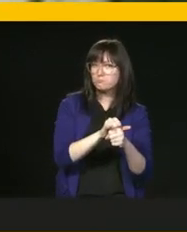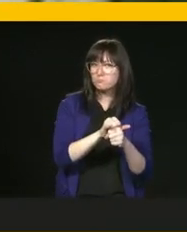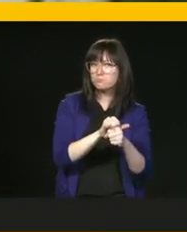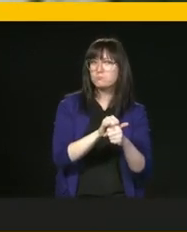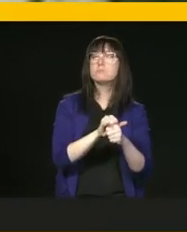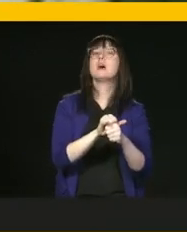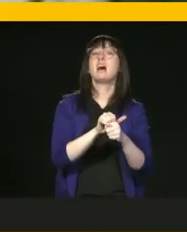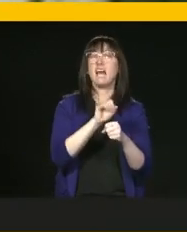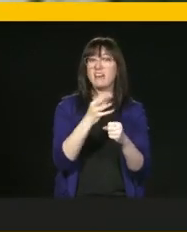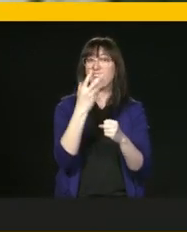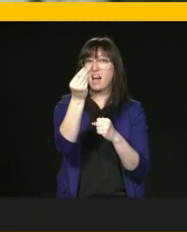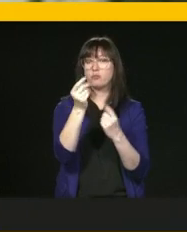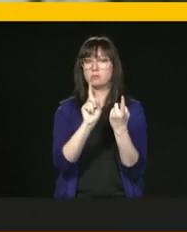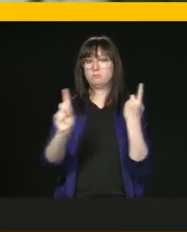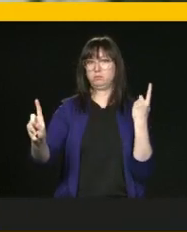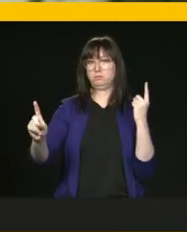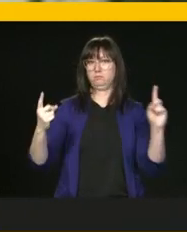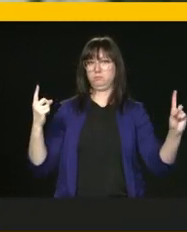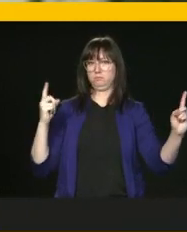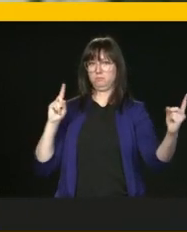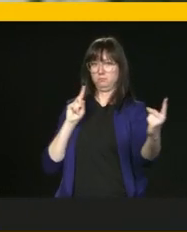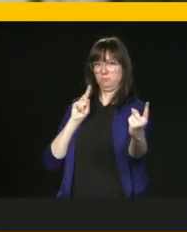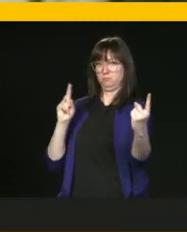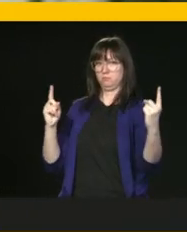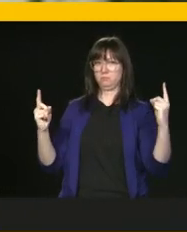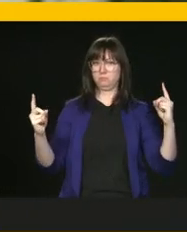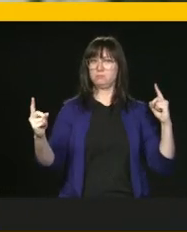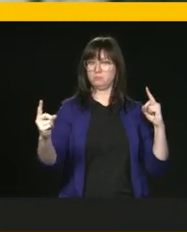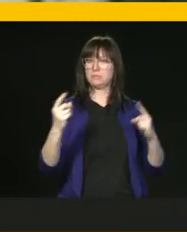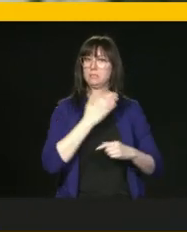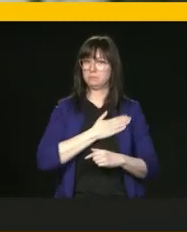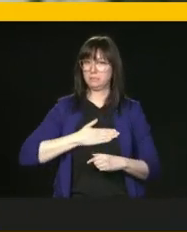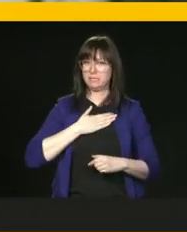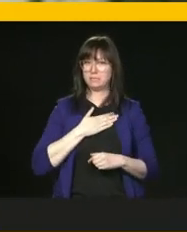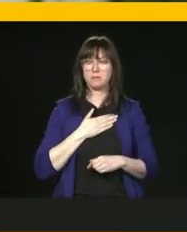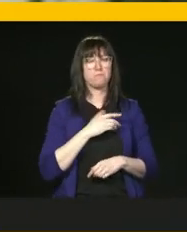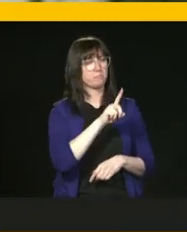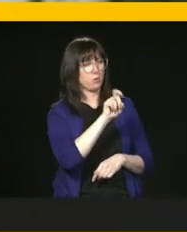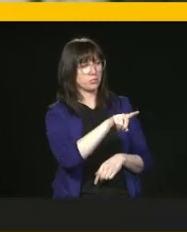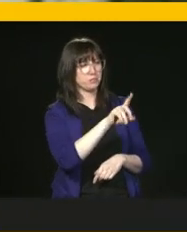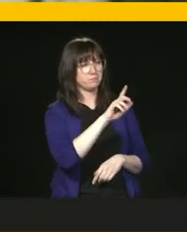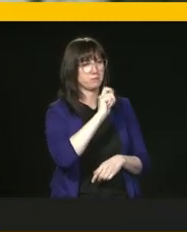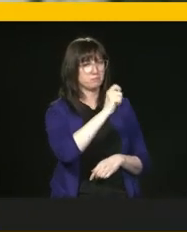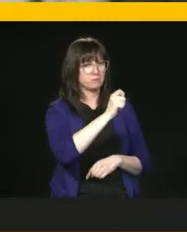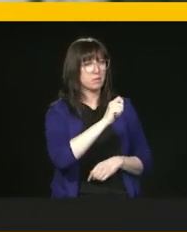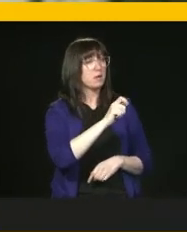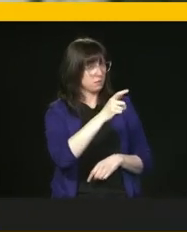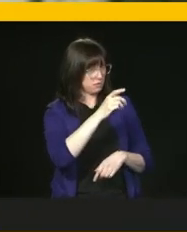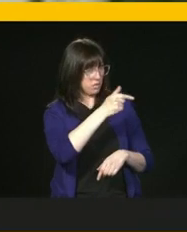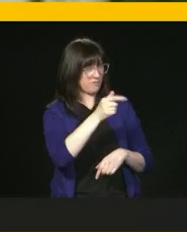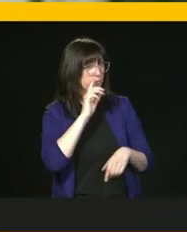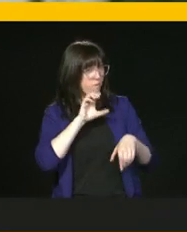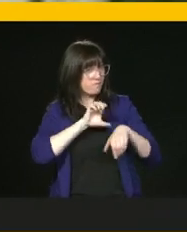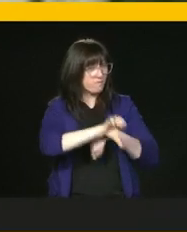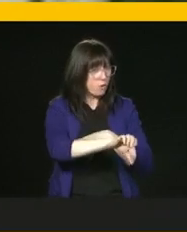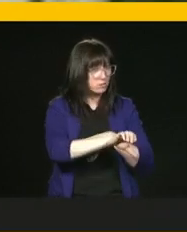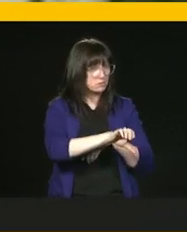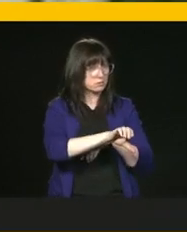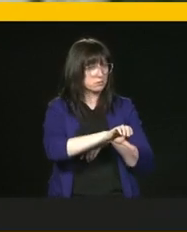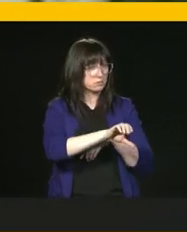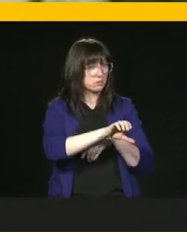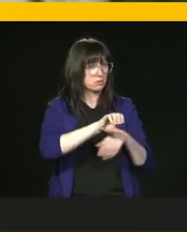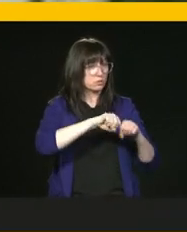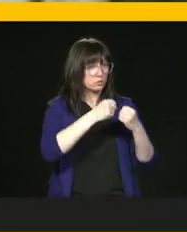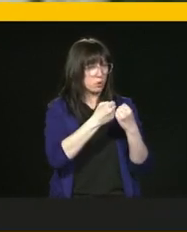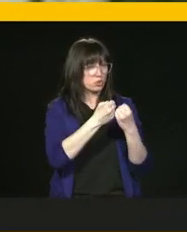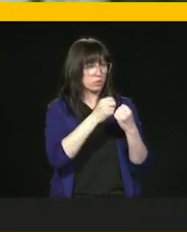from other people. Mr. Trudeau, Olivia Stepanovich, CBC News. How exactly will your government enforce social distancing? Can you spell out exactly what that will look